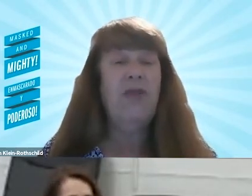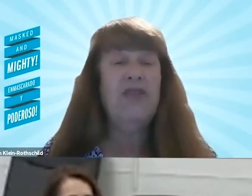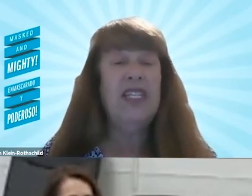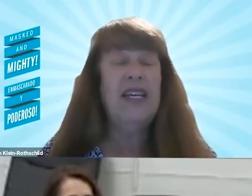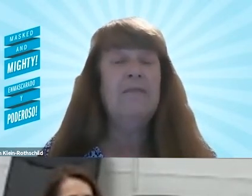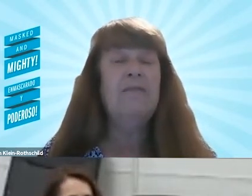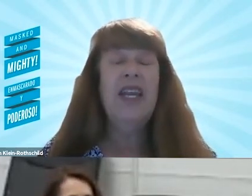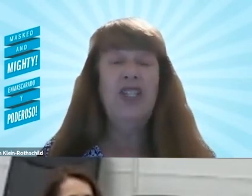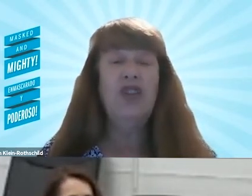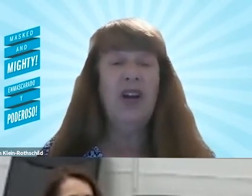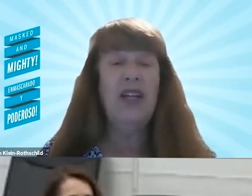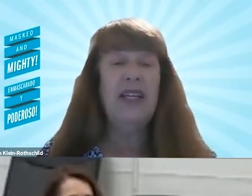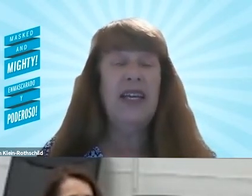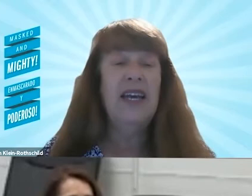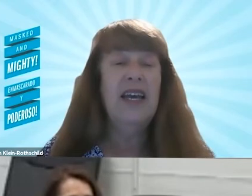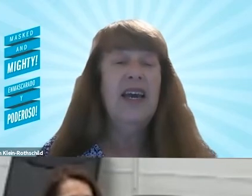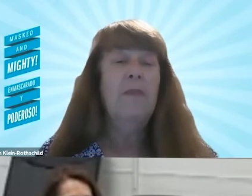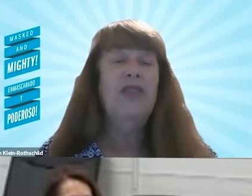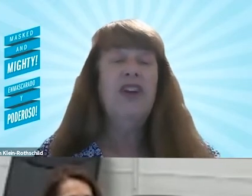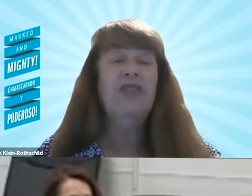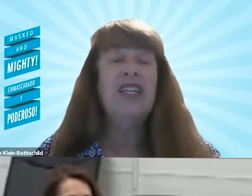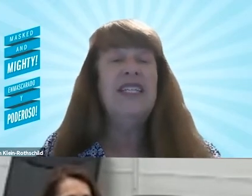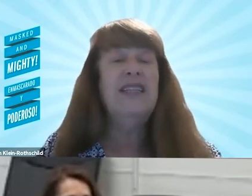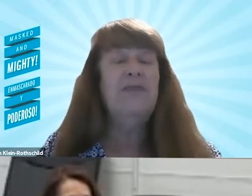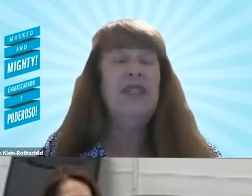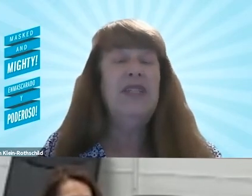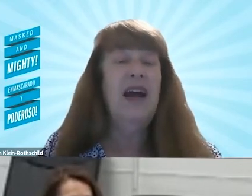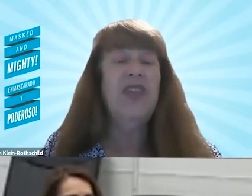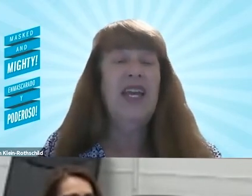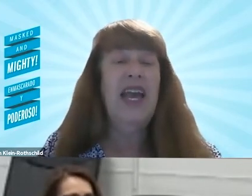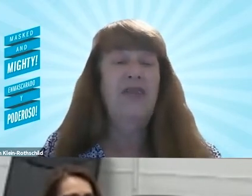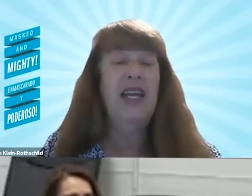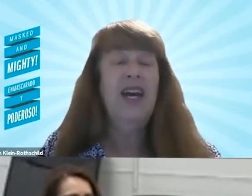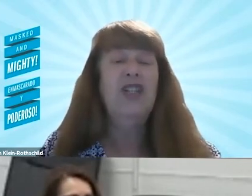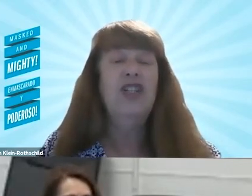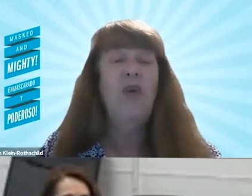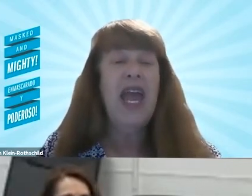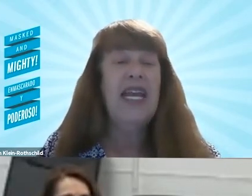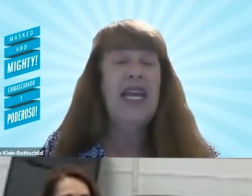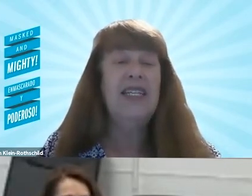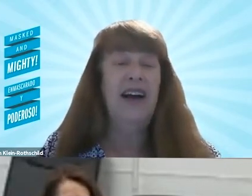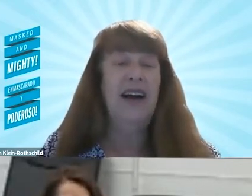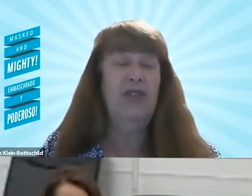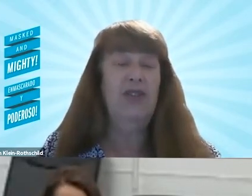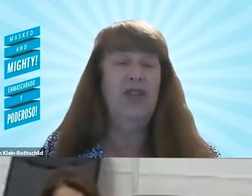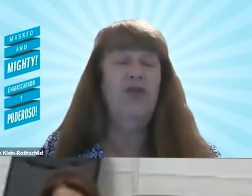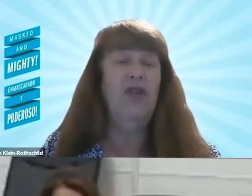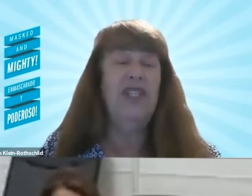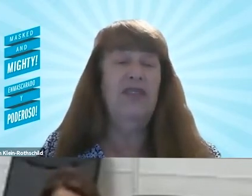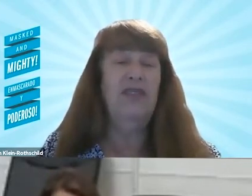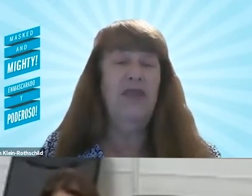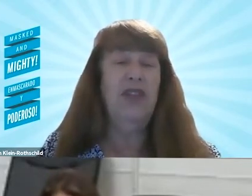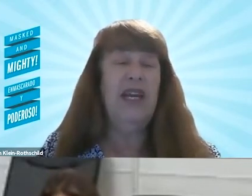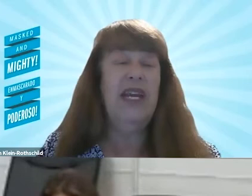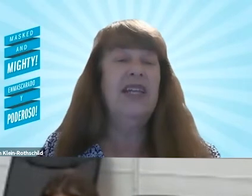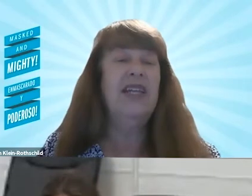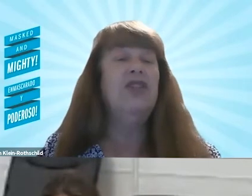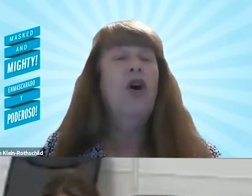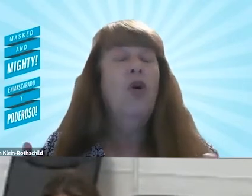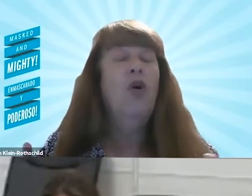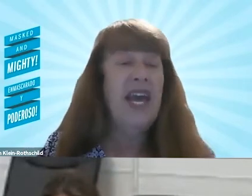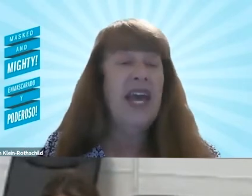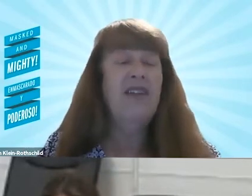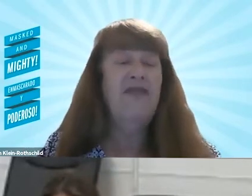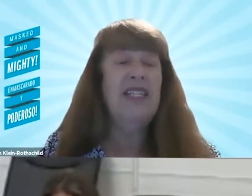mostly what we've seen historically. But there's a system set up with the county. So anytime there's a school or facility with 3